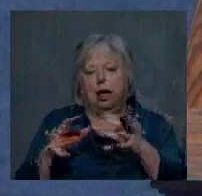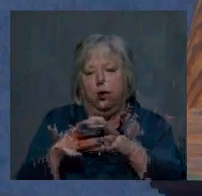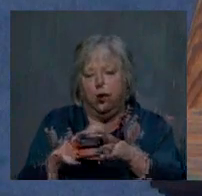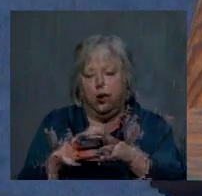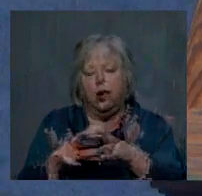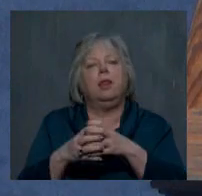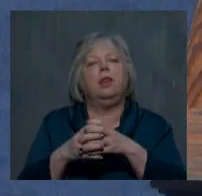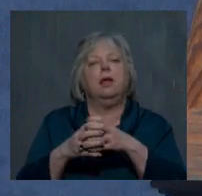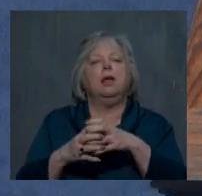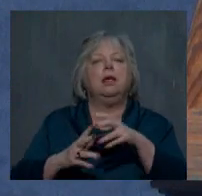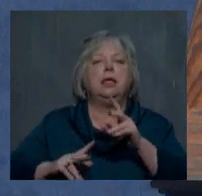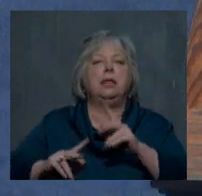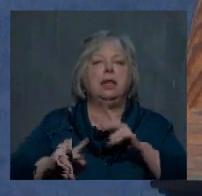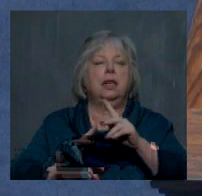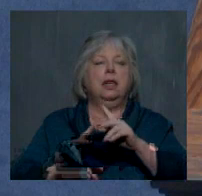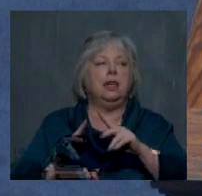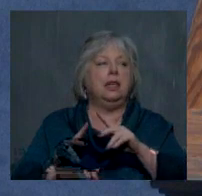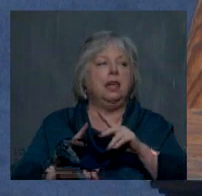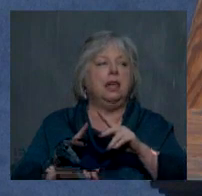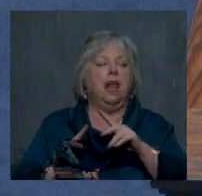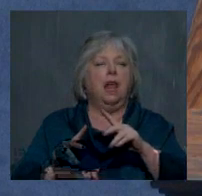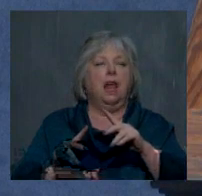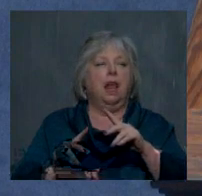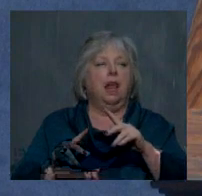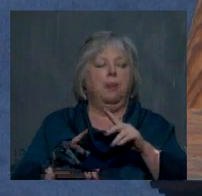near the Midtown. Honestly, everyone